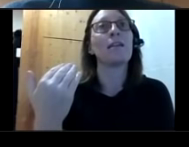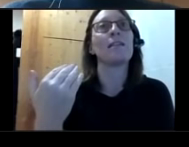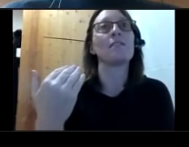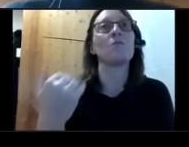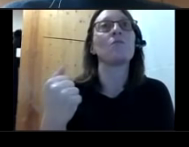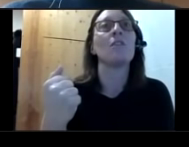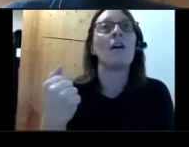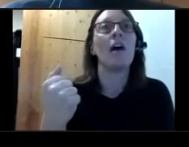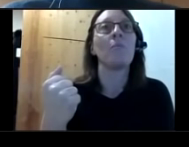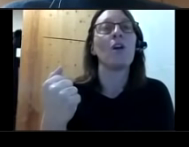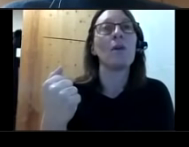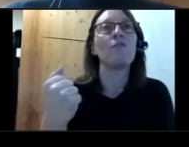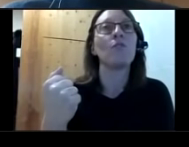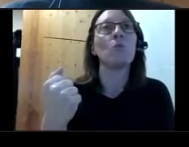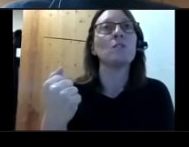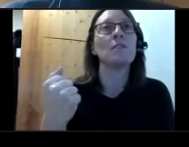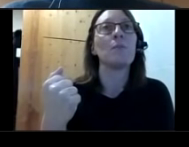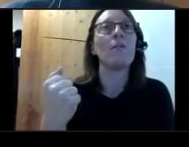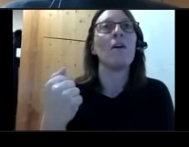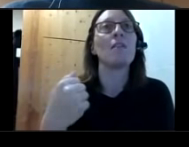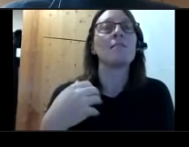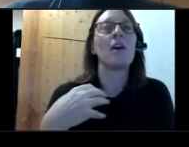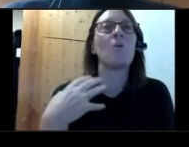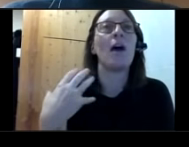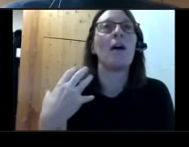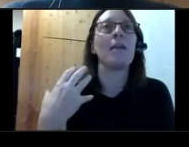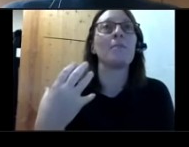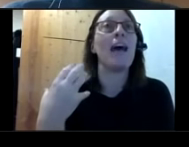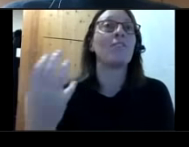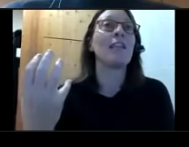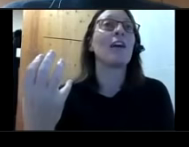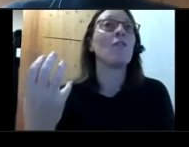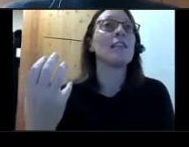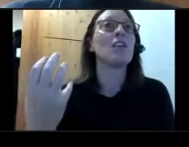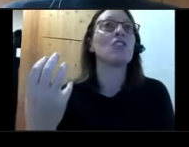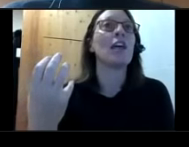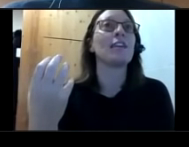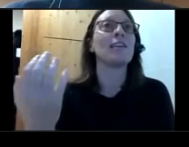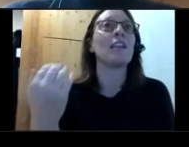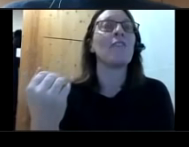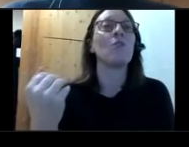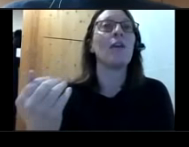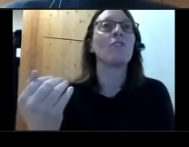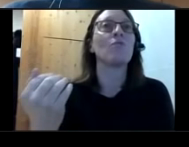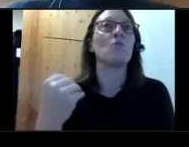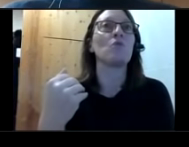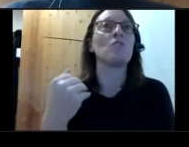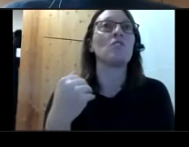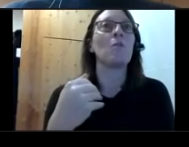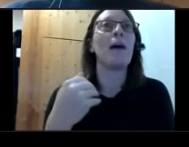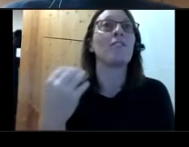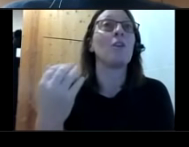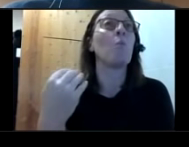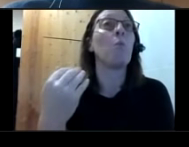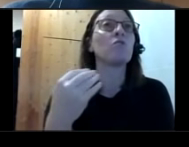be accessible going forward as well. So it's about having that conversation and deciding if you haven't got the resources